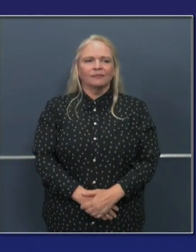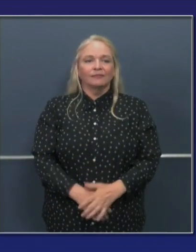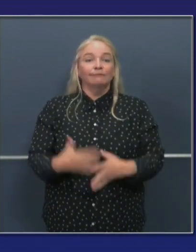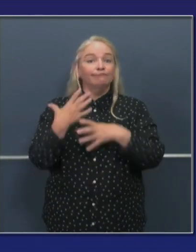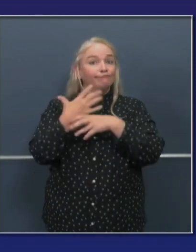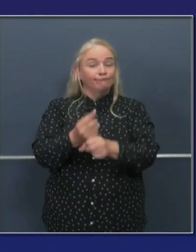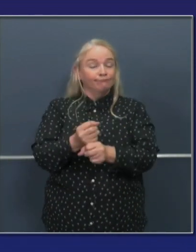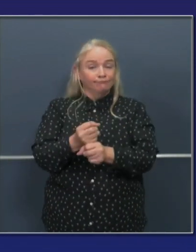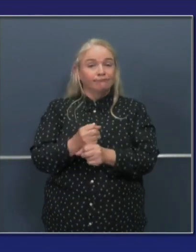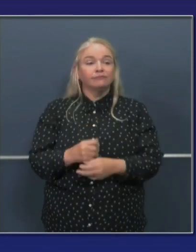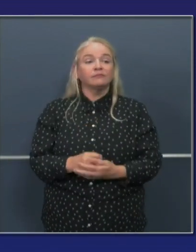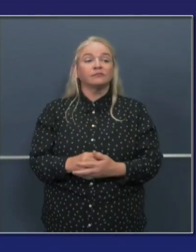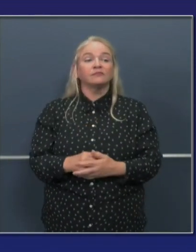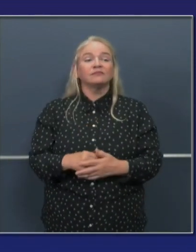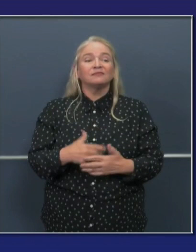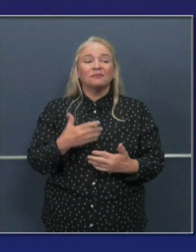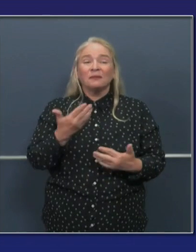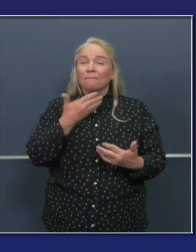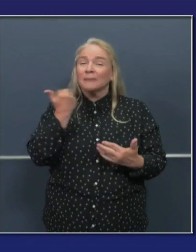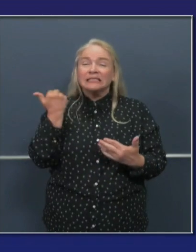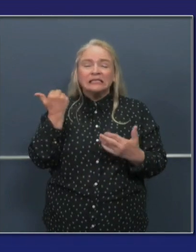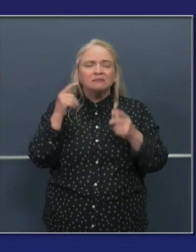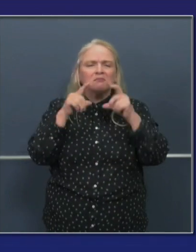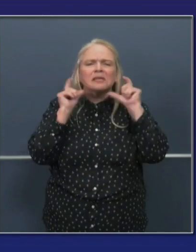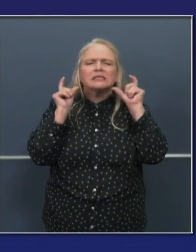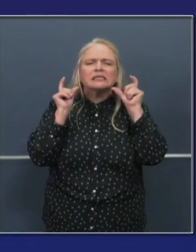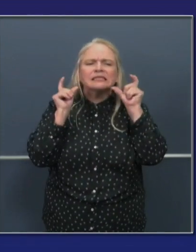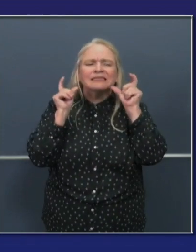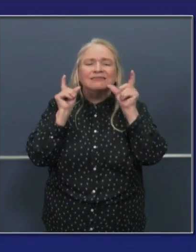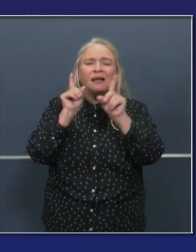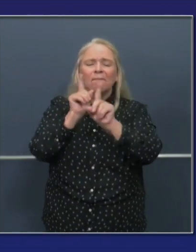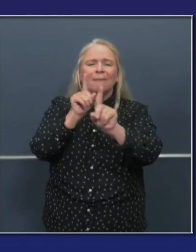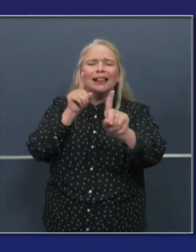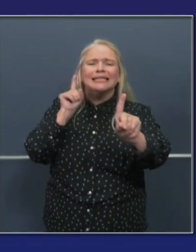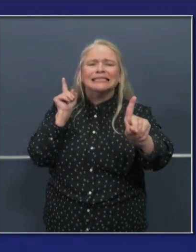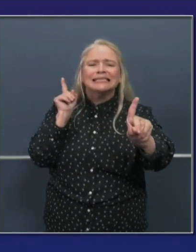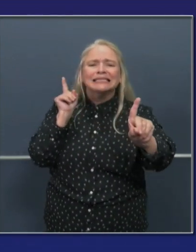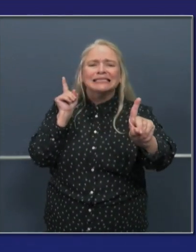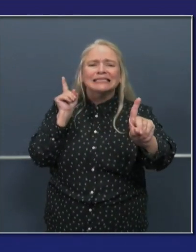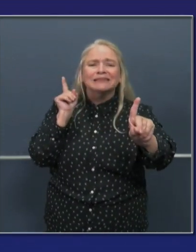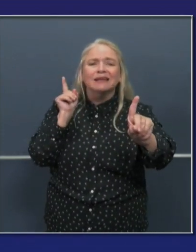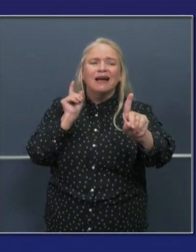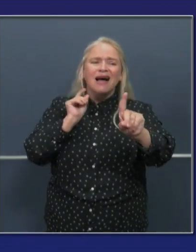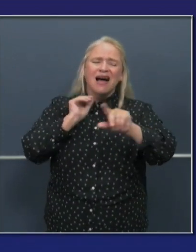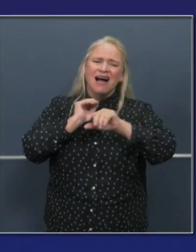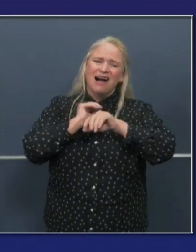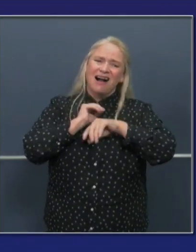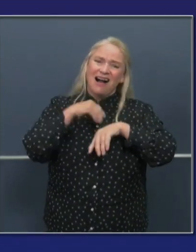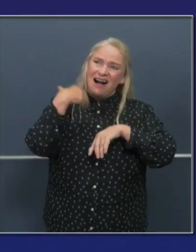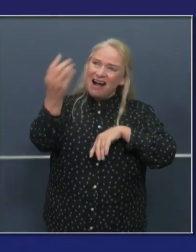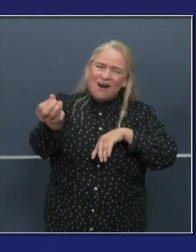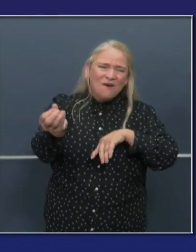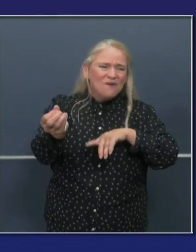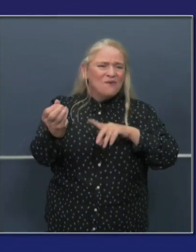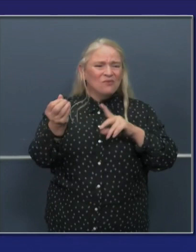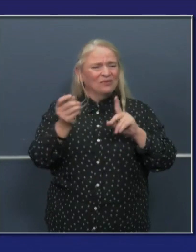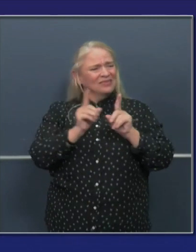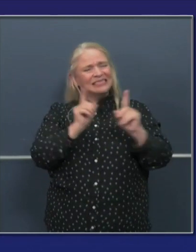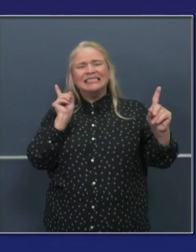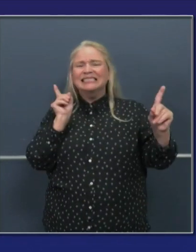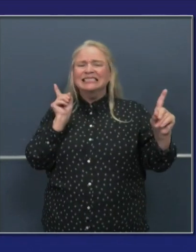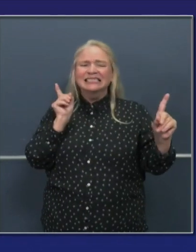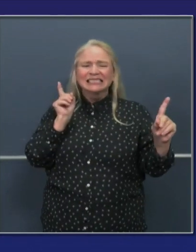is wear that mask. As I said, physically distance where you must, where you can, socially distance as always